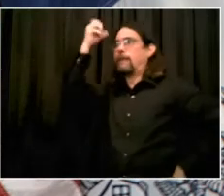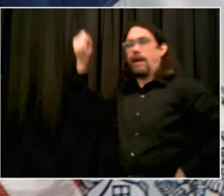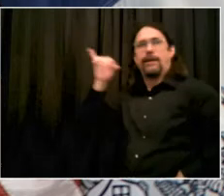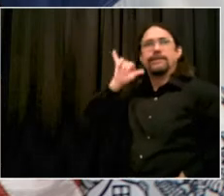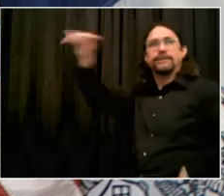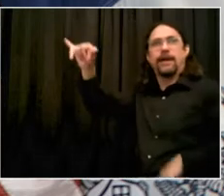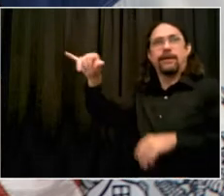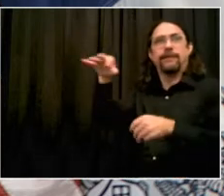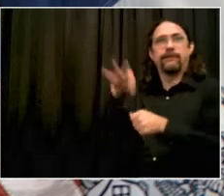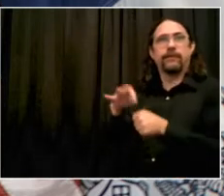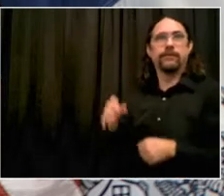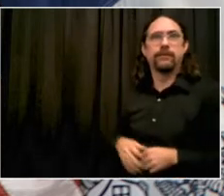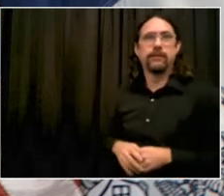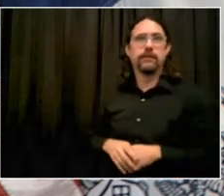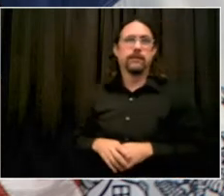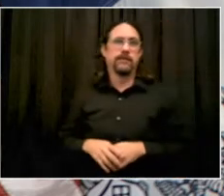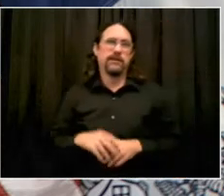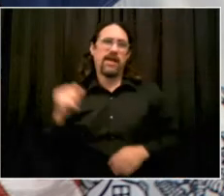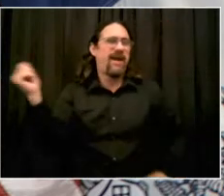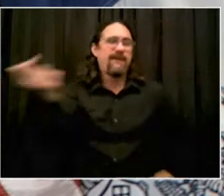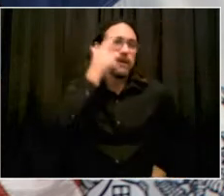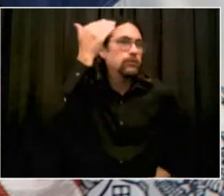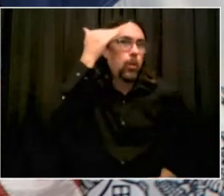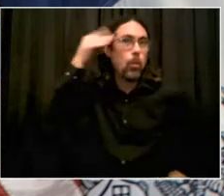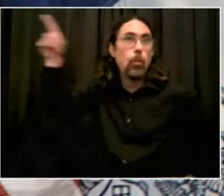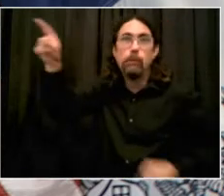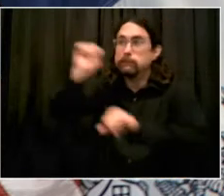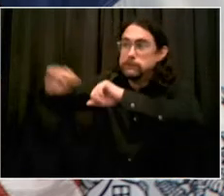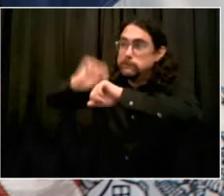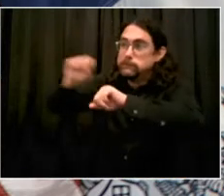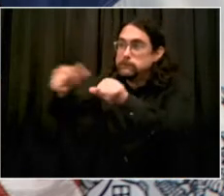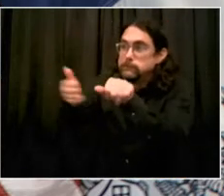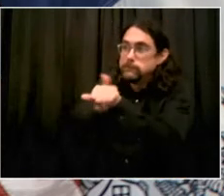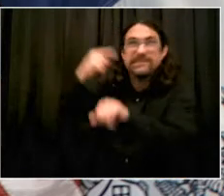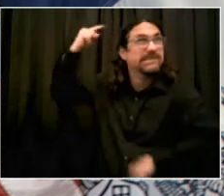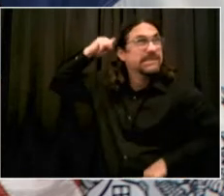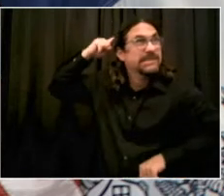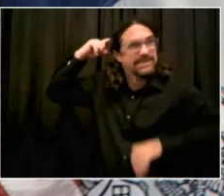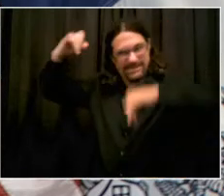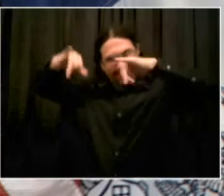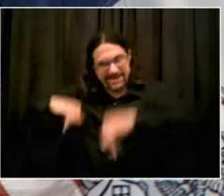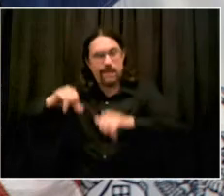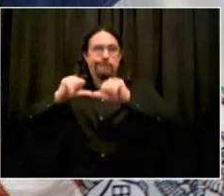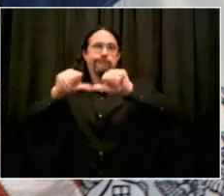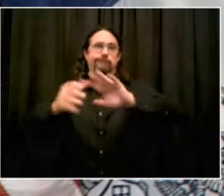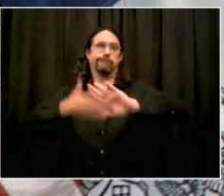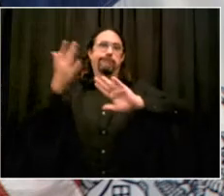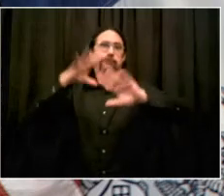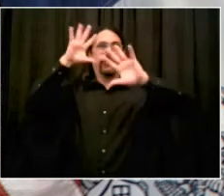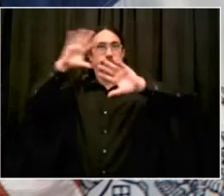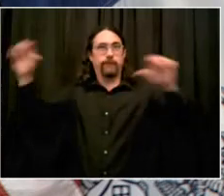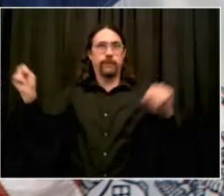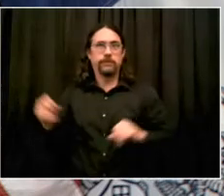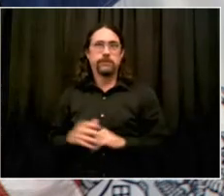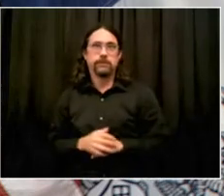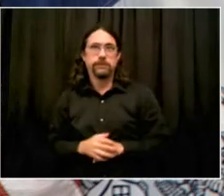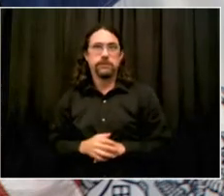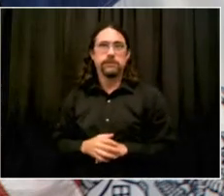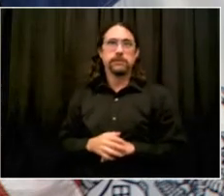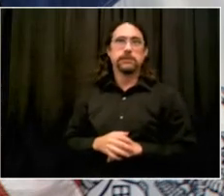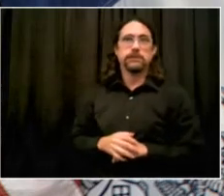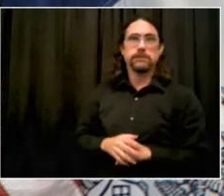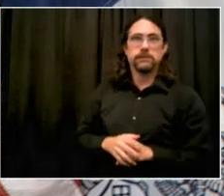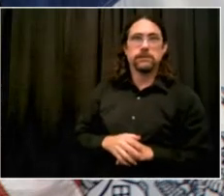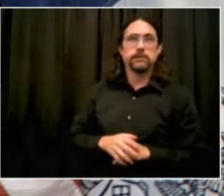the election results are going to be very clear. And to the extent they take time to come across, they're still going to be clear in terms